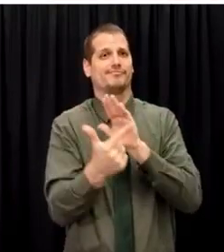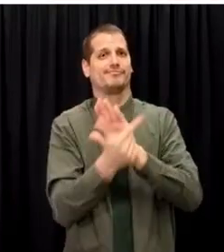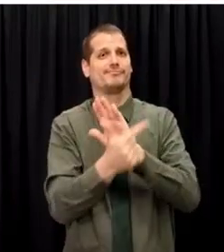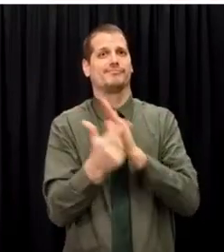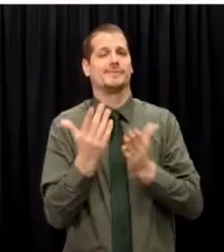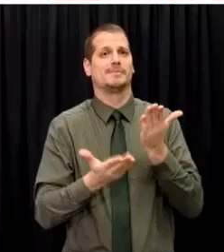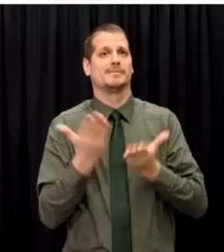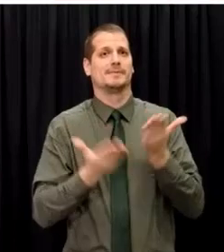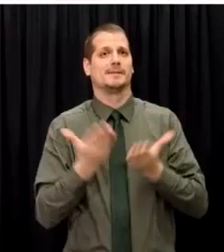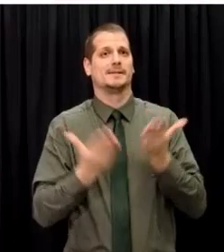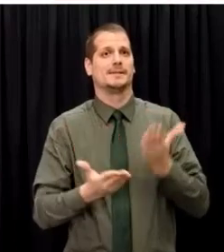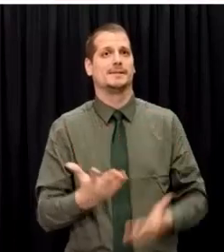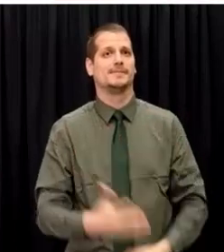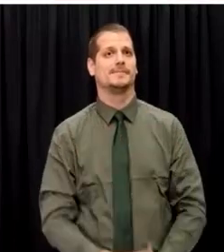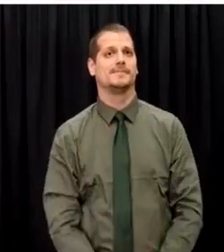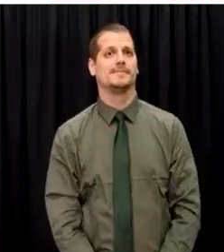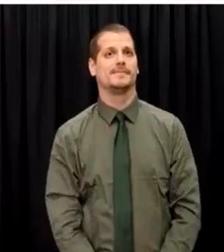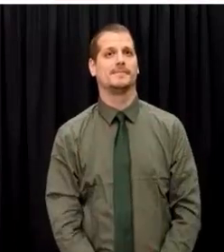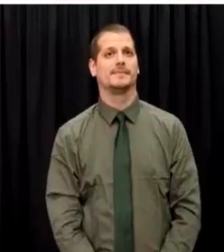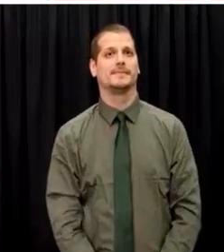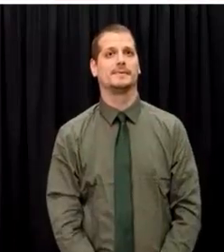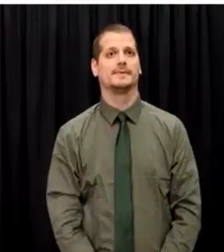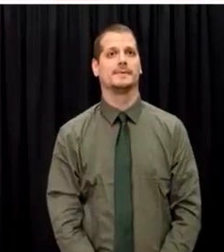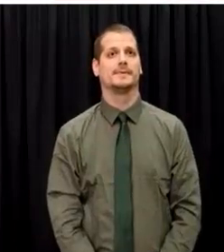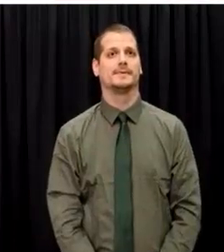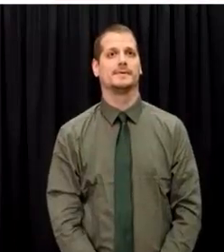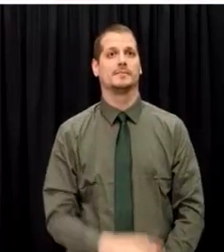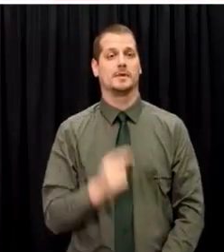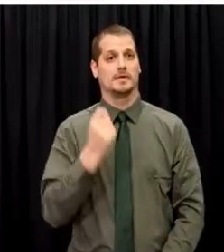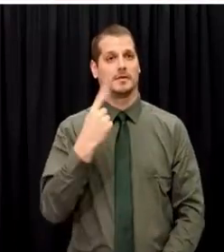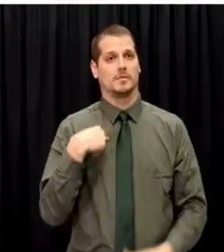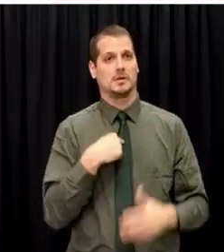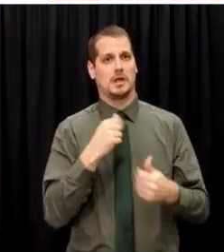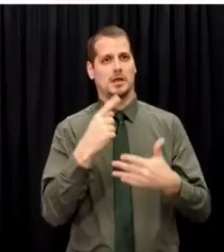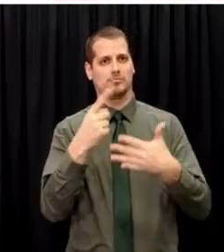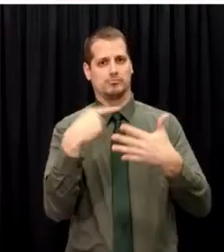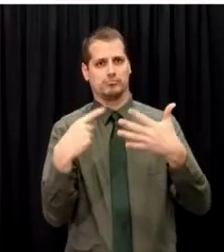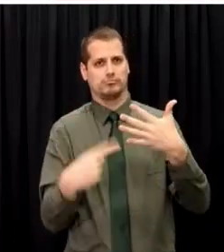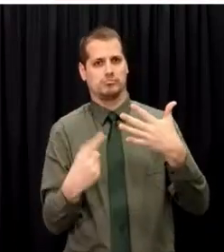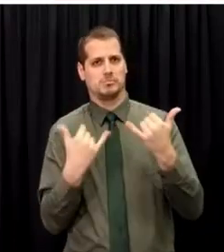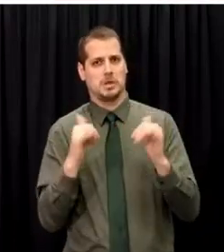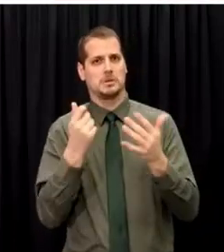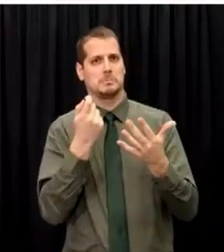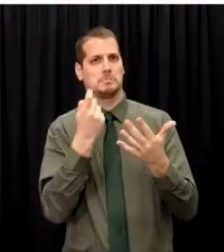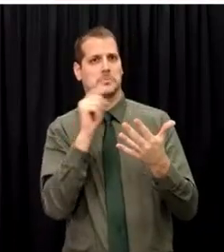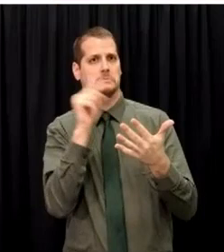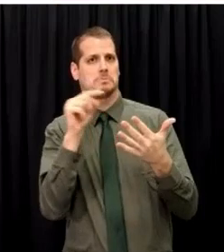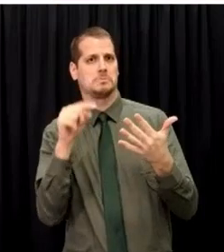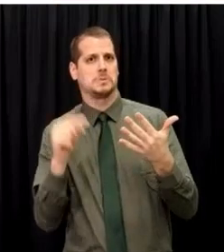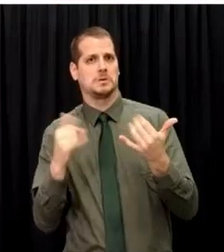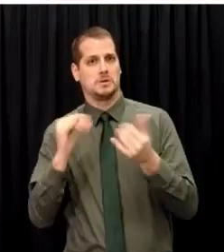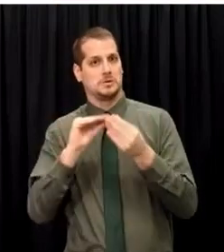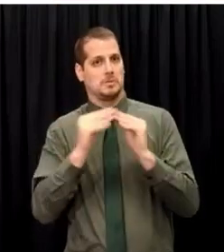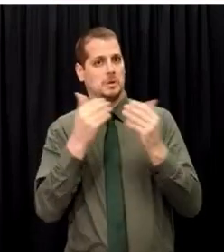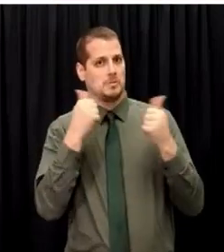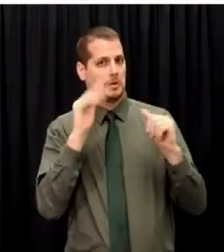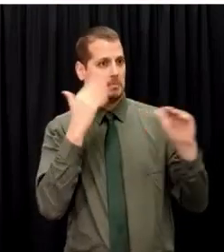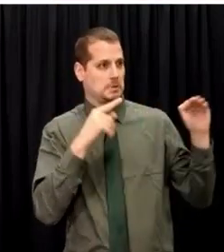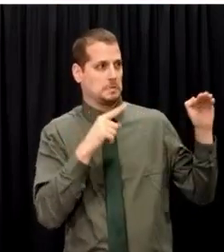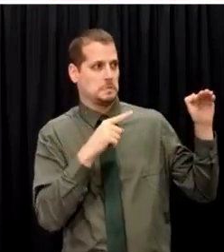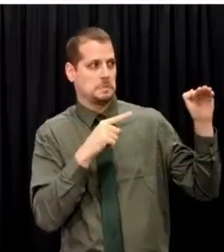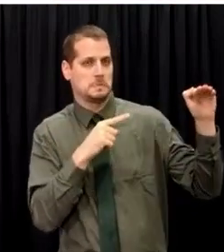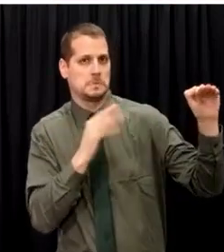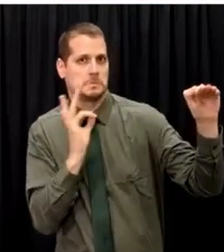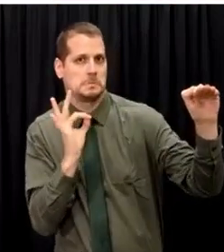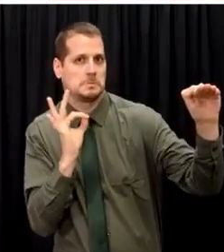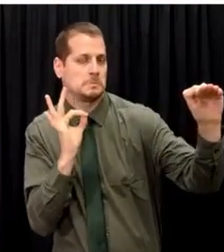time. But there are things that we can do because we're doing a pretty good job right now on our numbers. Again, the cases, and Dr. Zink will